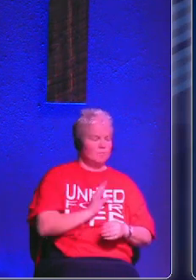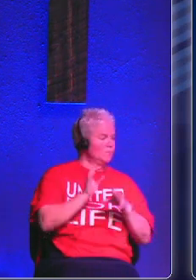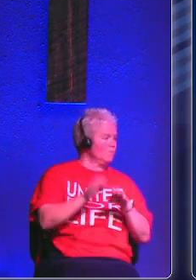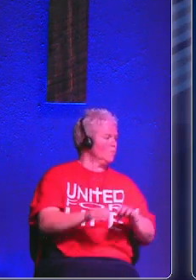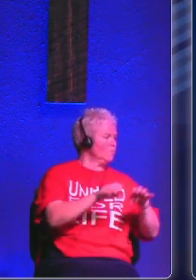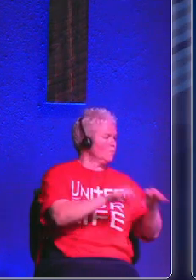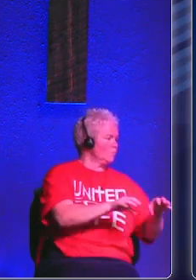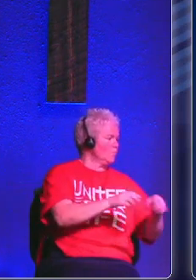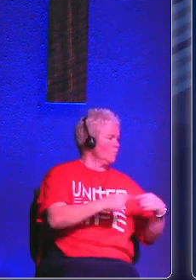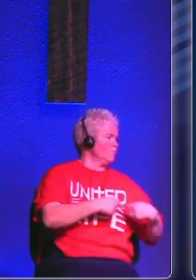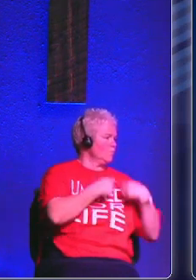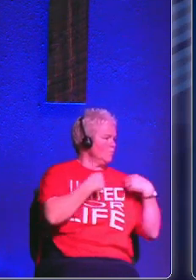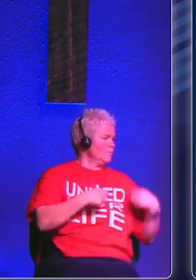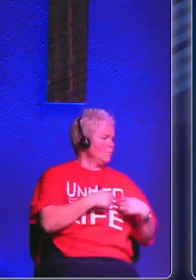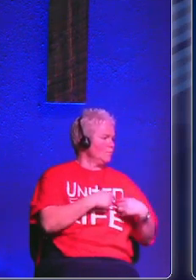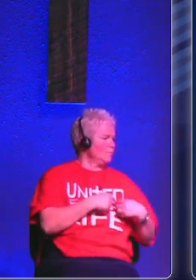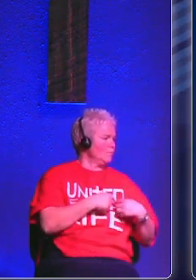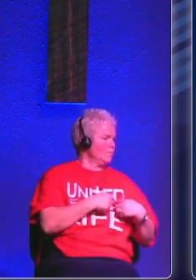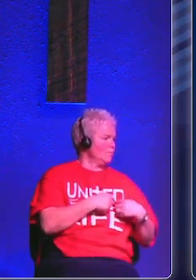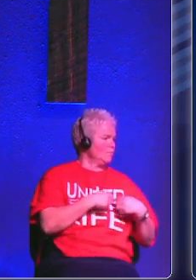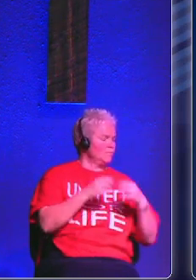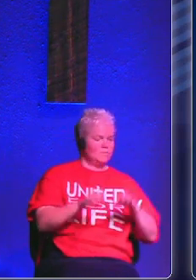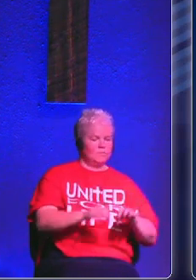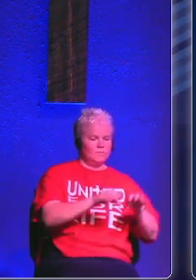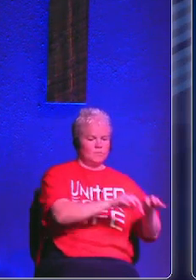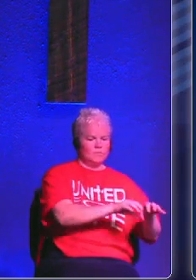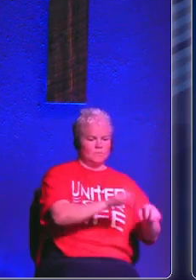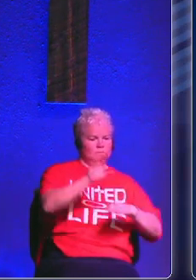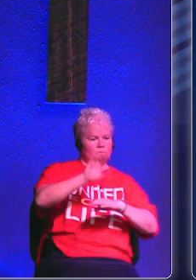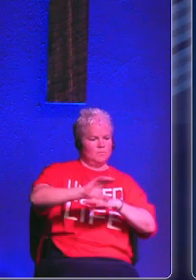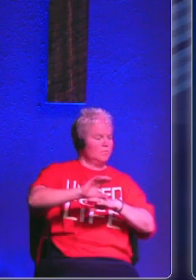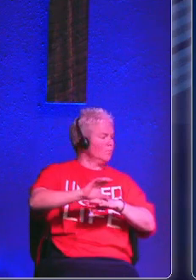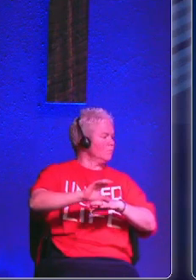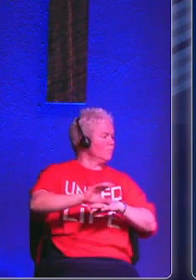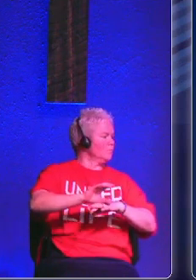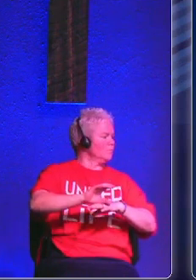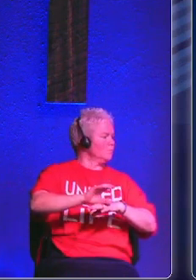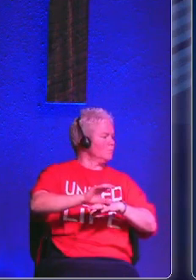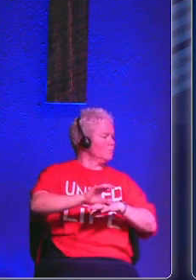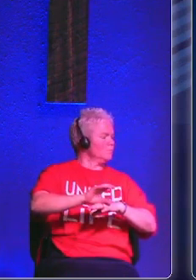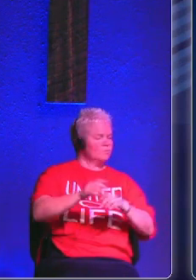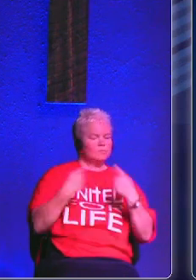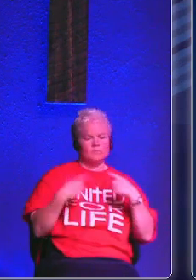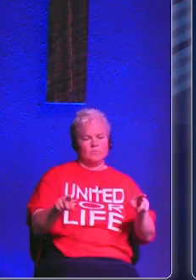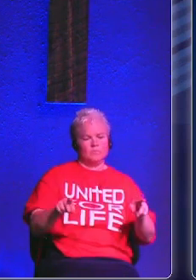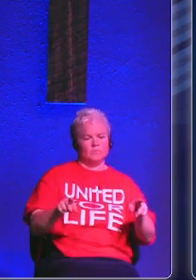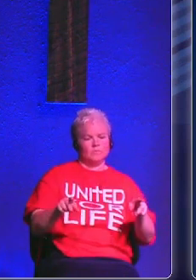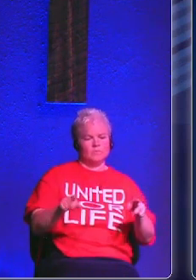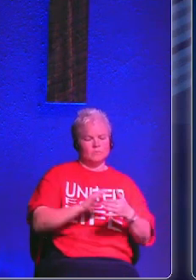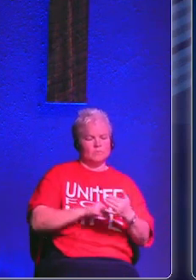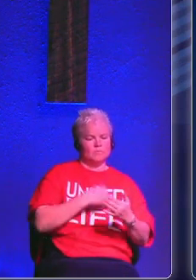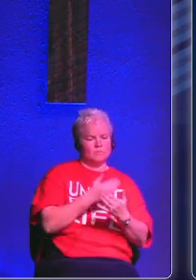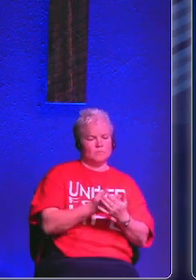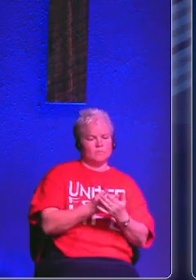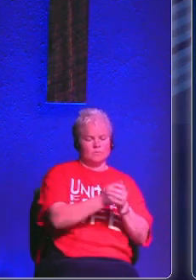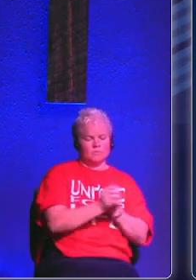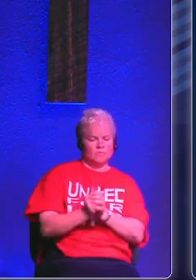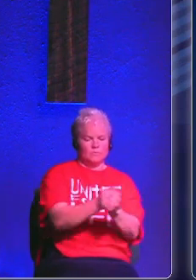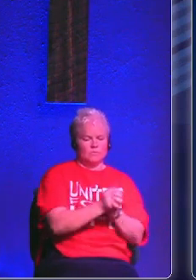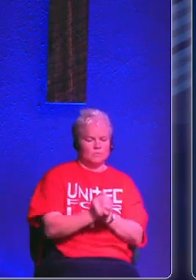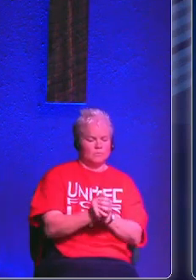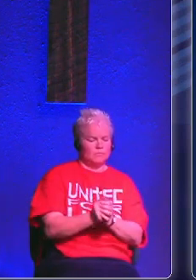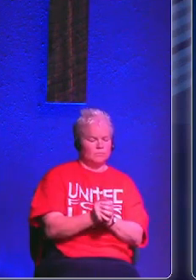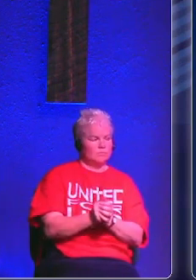and he's moving in hearts, and he's moving in this body. So can we just all agree